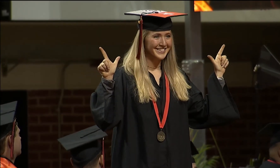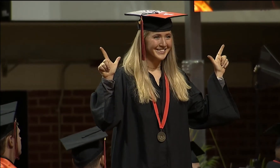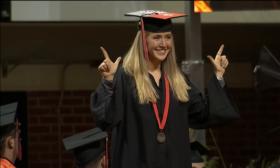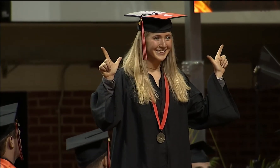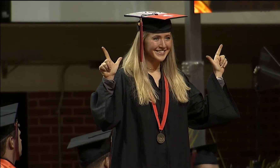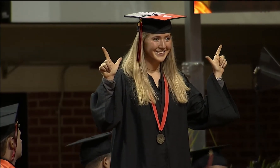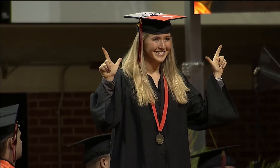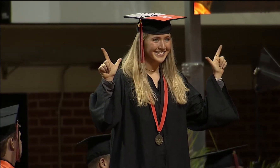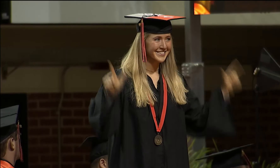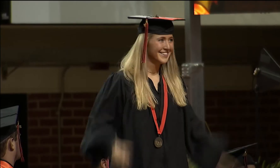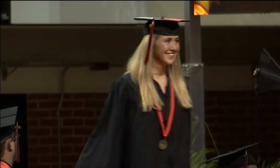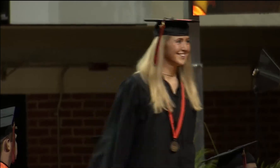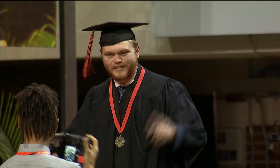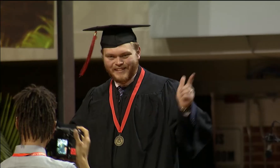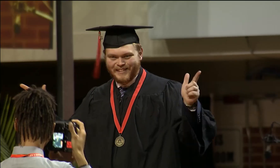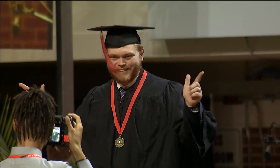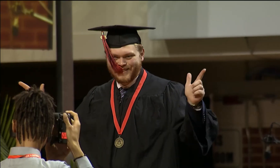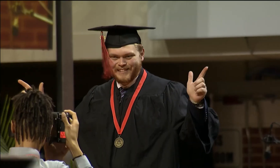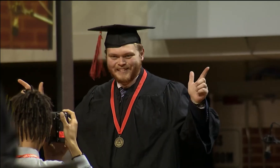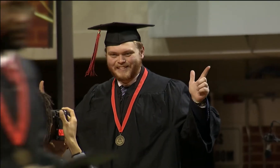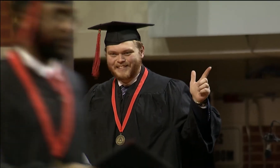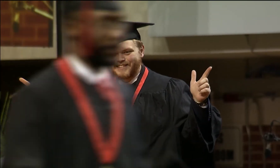Savannah Rose Garino.